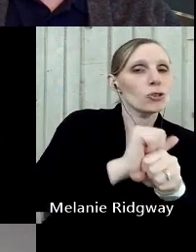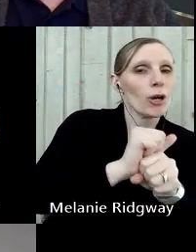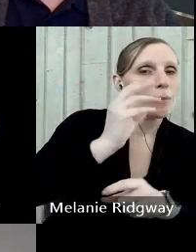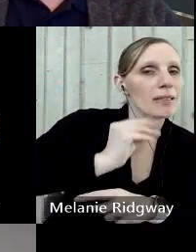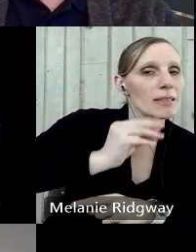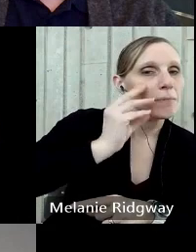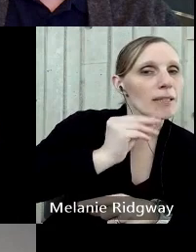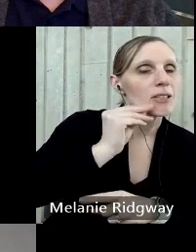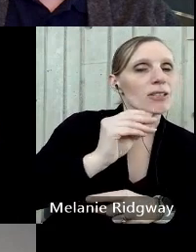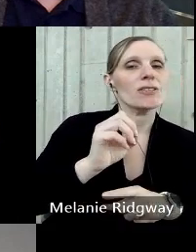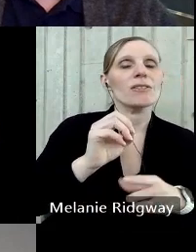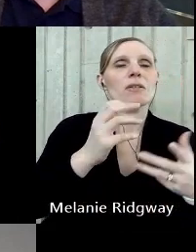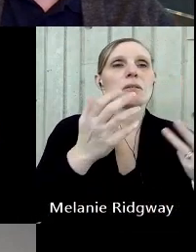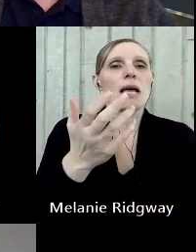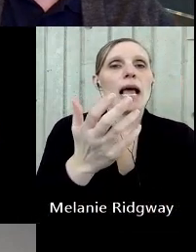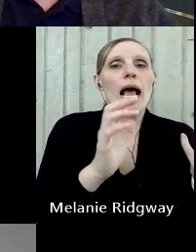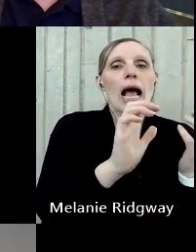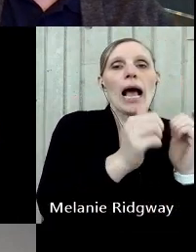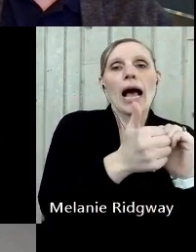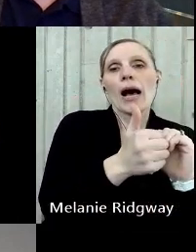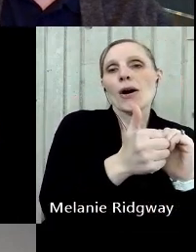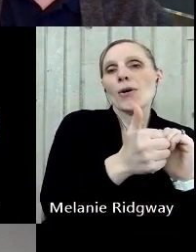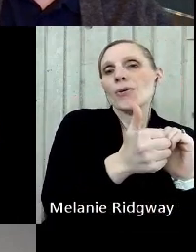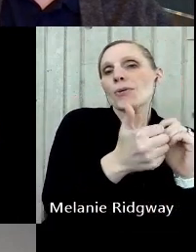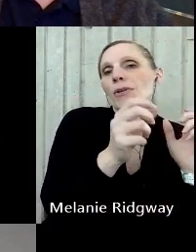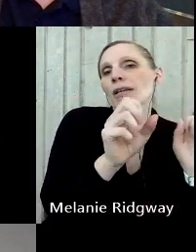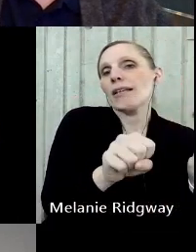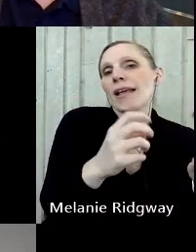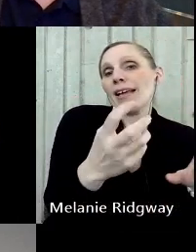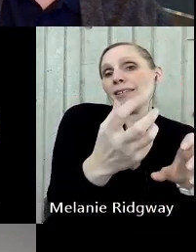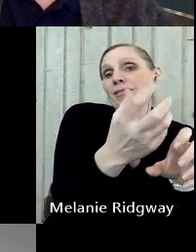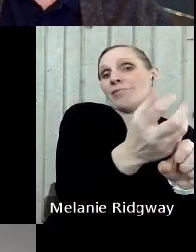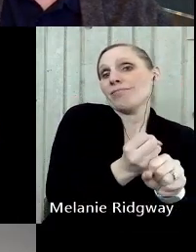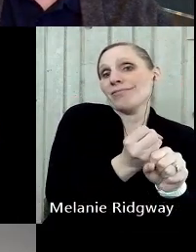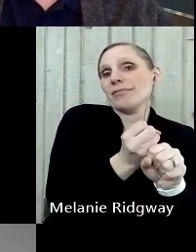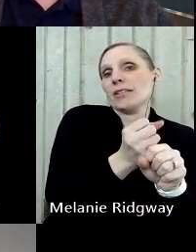like strategically to help them get a job?